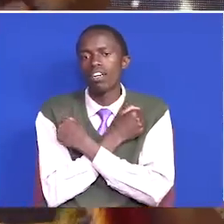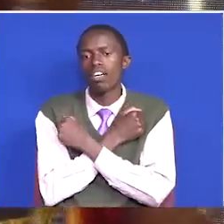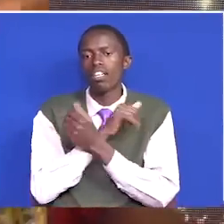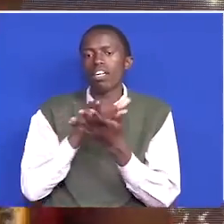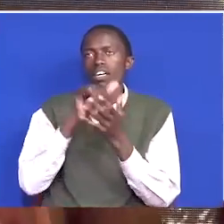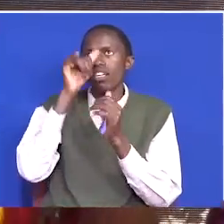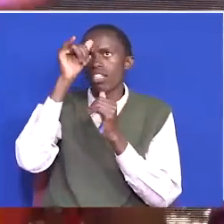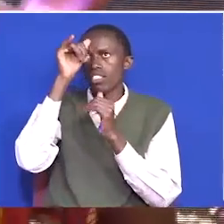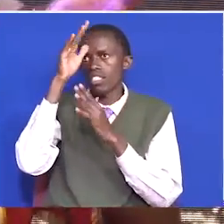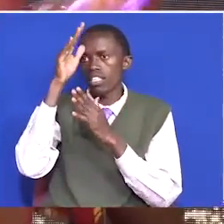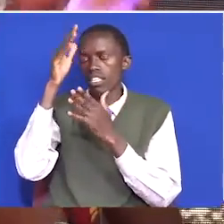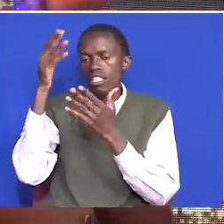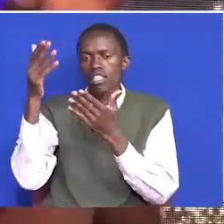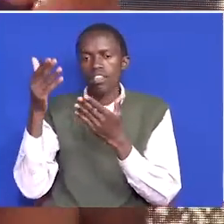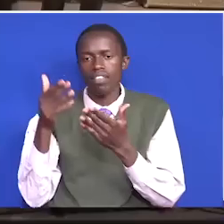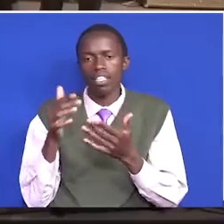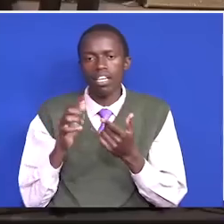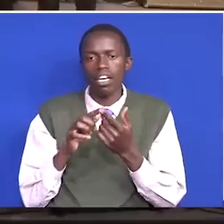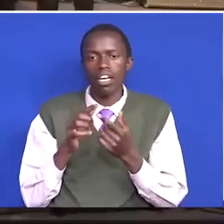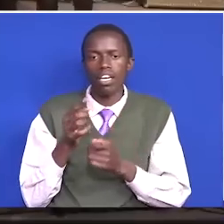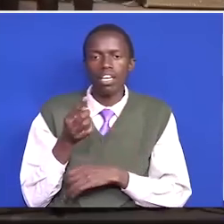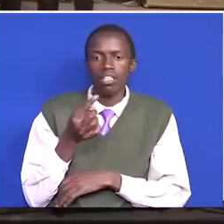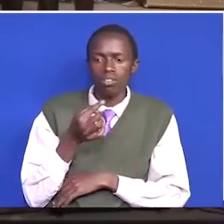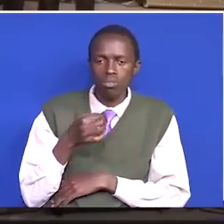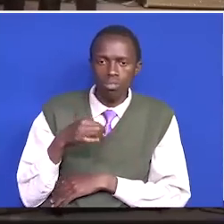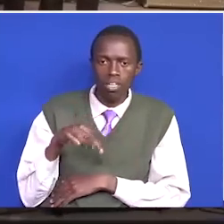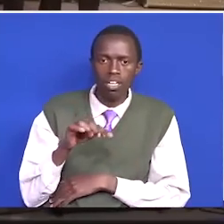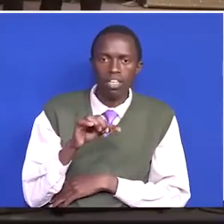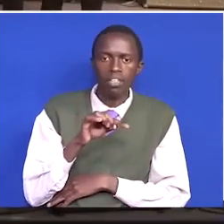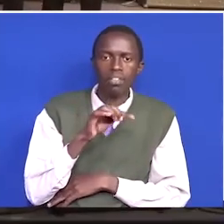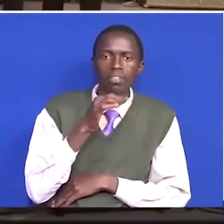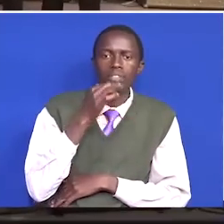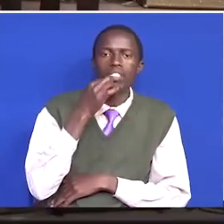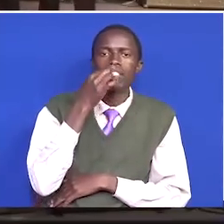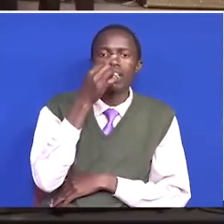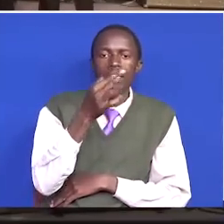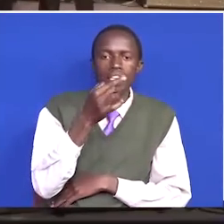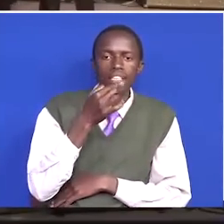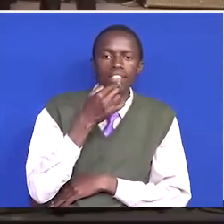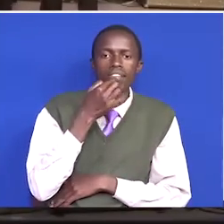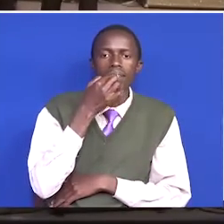Father, yeah, has given, yeah, unto see us. There,